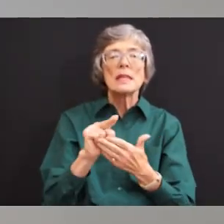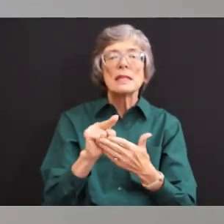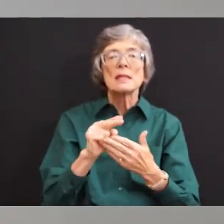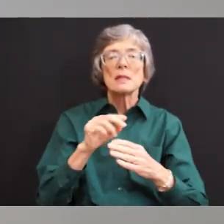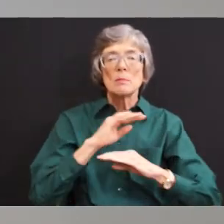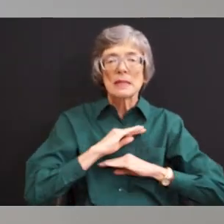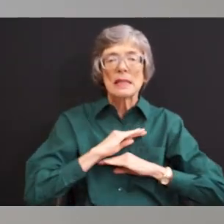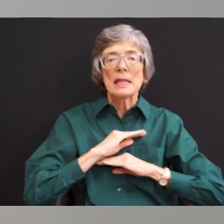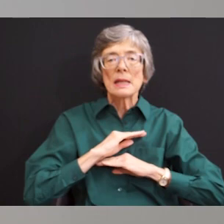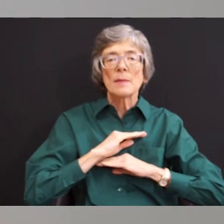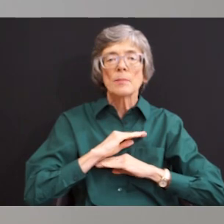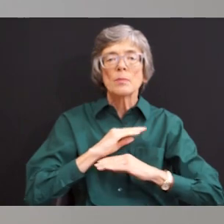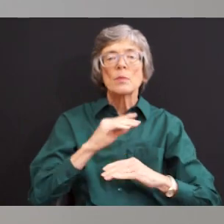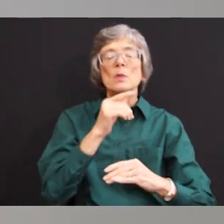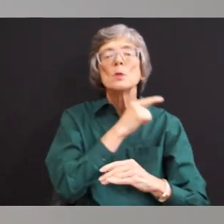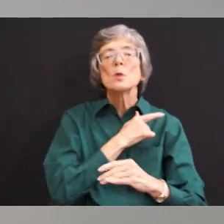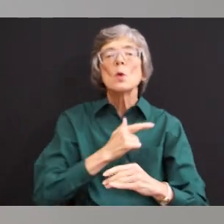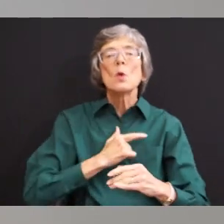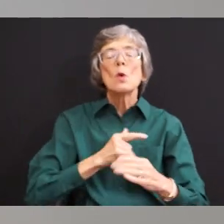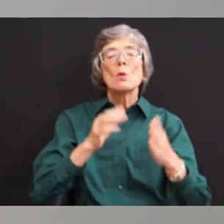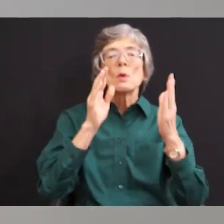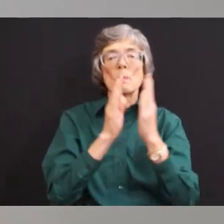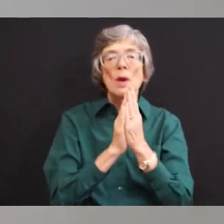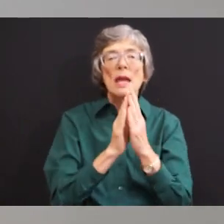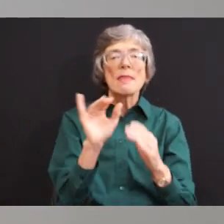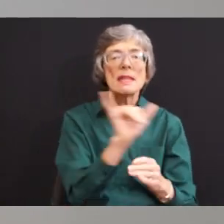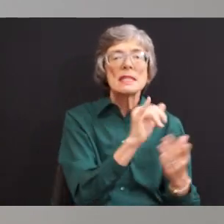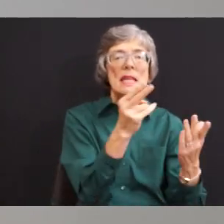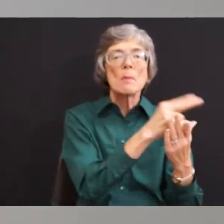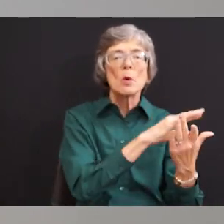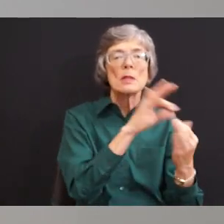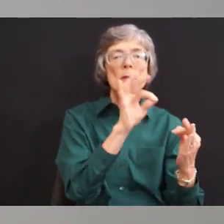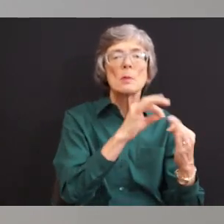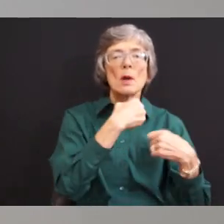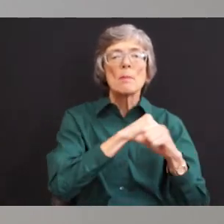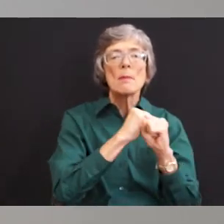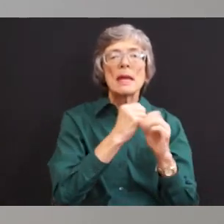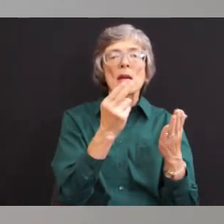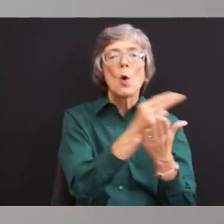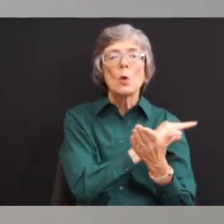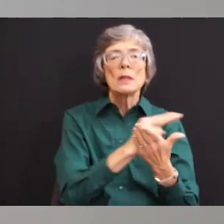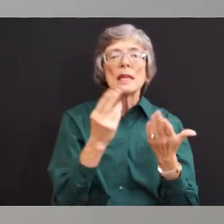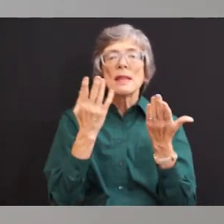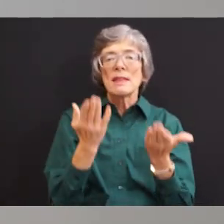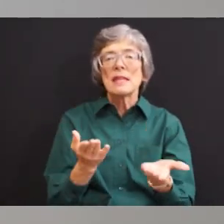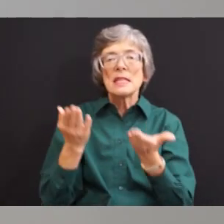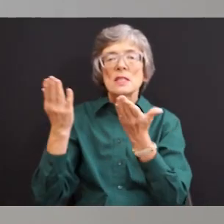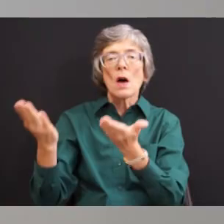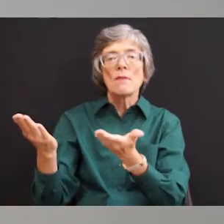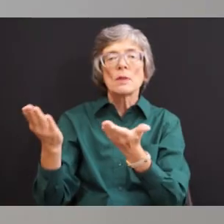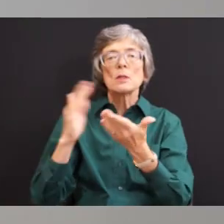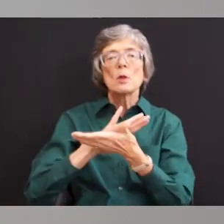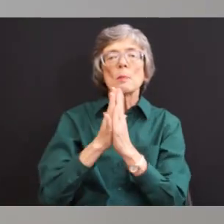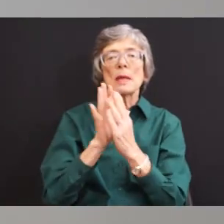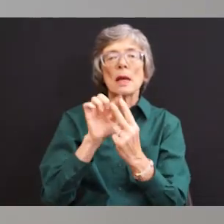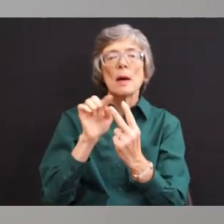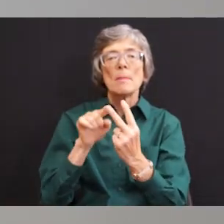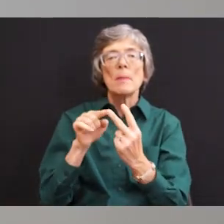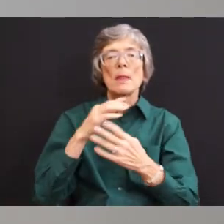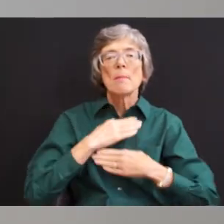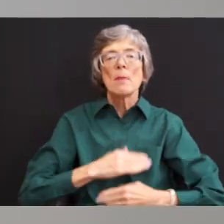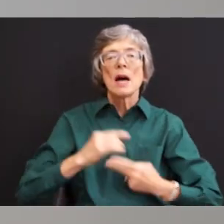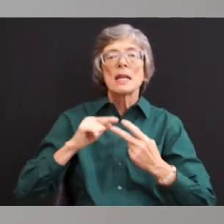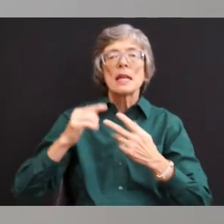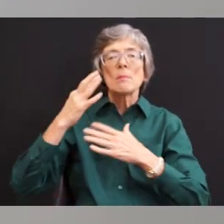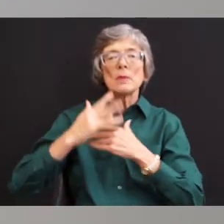Therefore, O Lord, we pray, may this same Holy Spirit graciously sanctify these offerings, that they may become the body and blood of our Lord